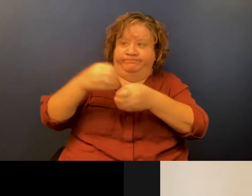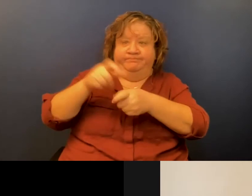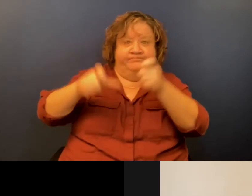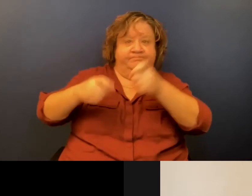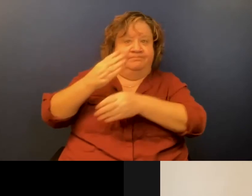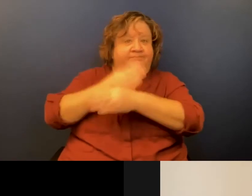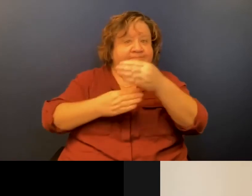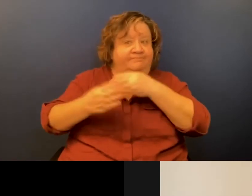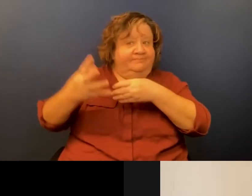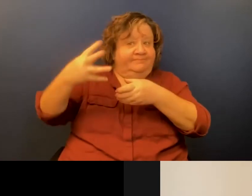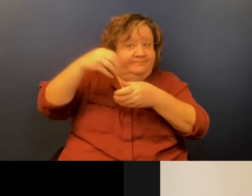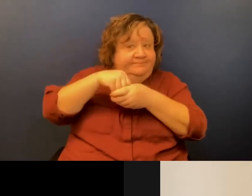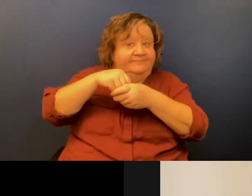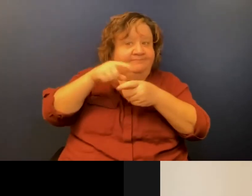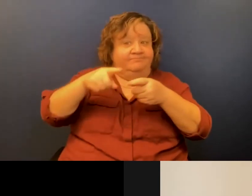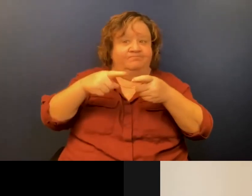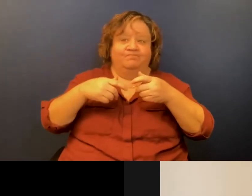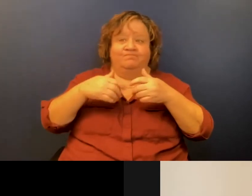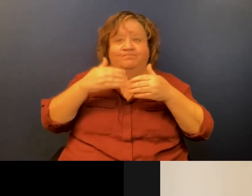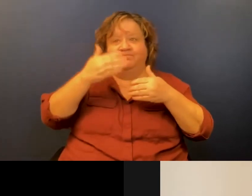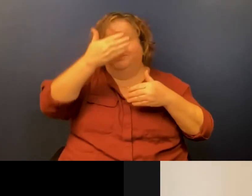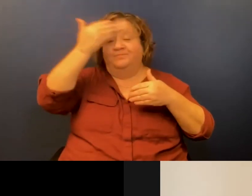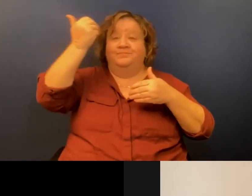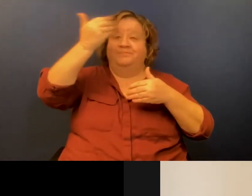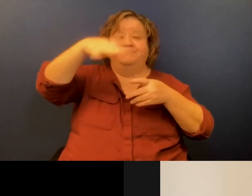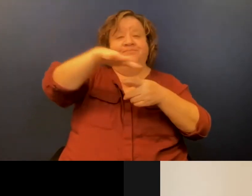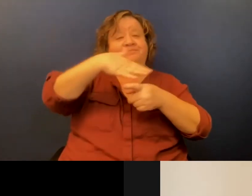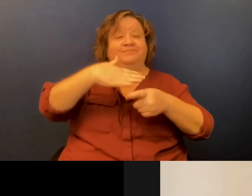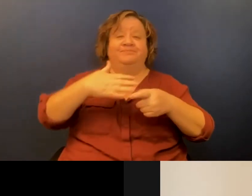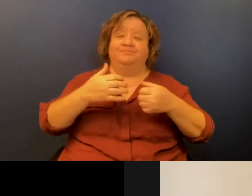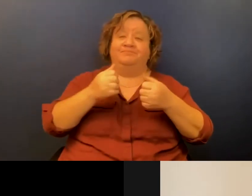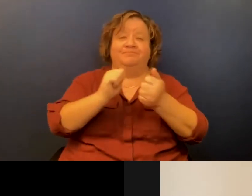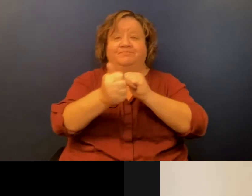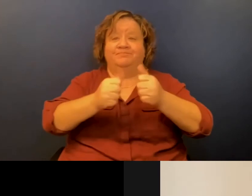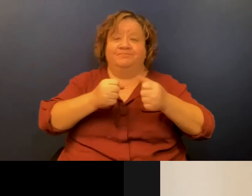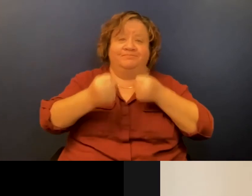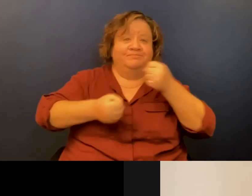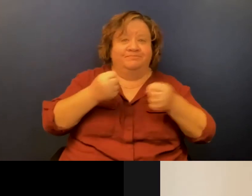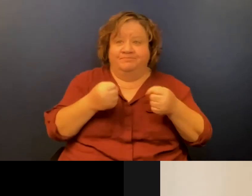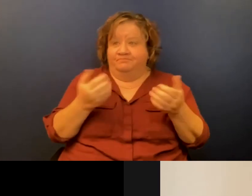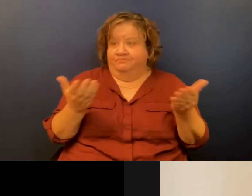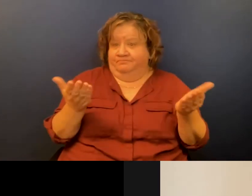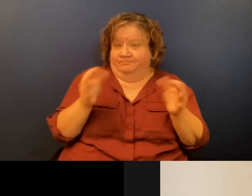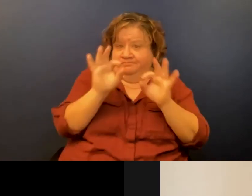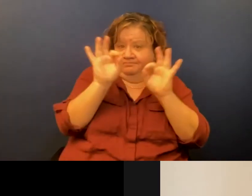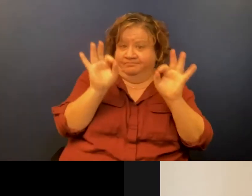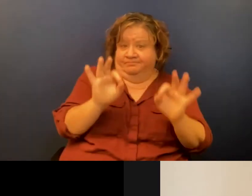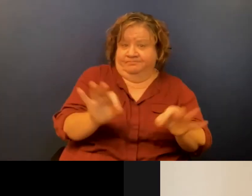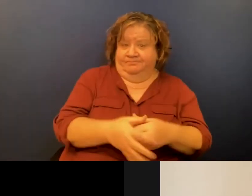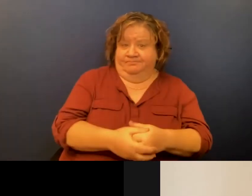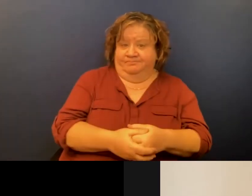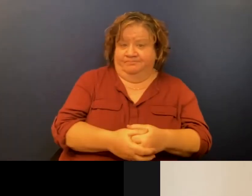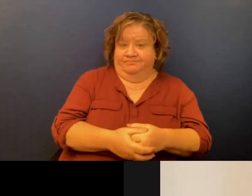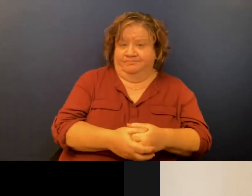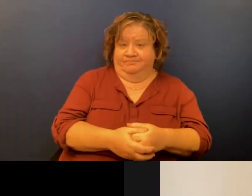basing us in the Agenda 2030? What can you mention regarding this? If you like, please,